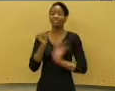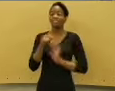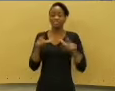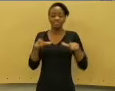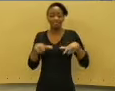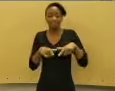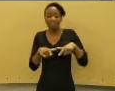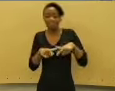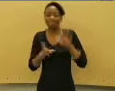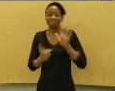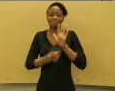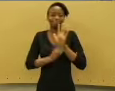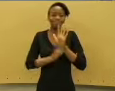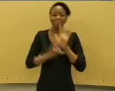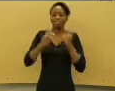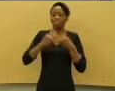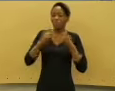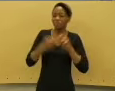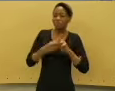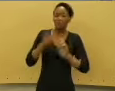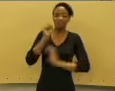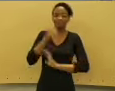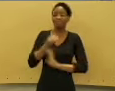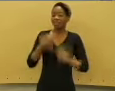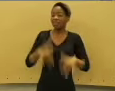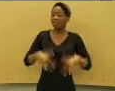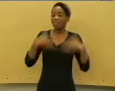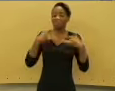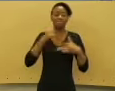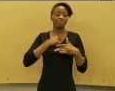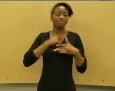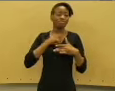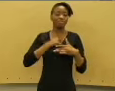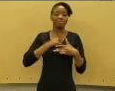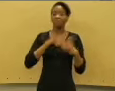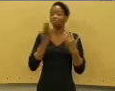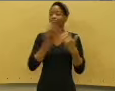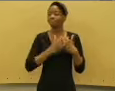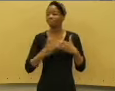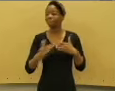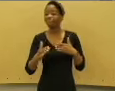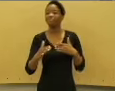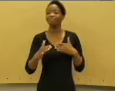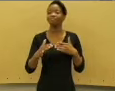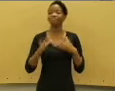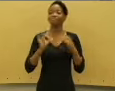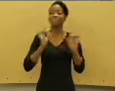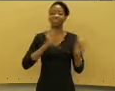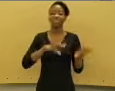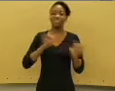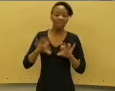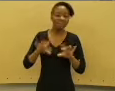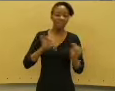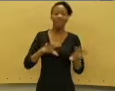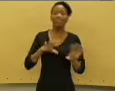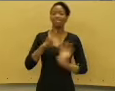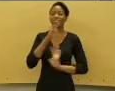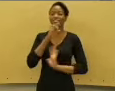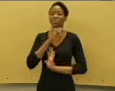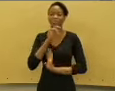and I had to deal with how my life was being held, or was actually being interrupted